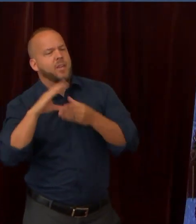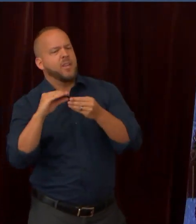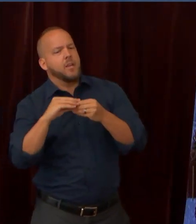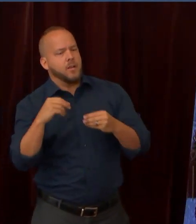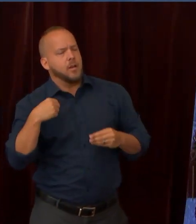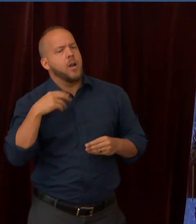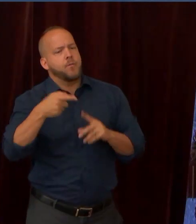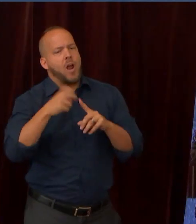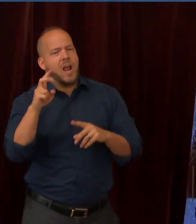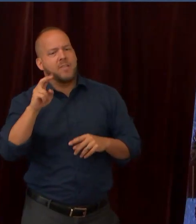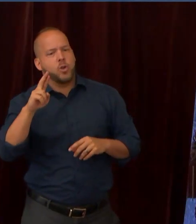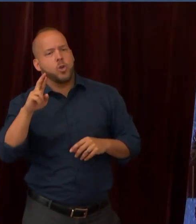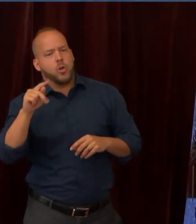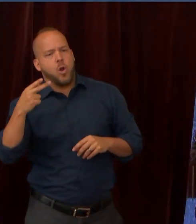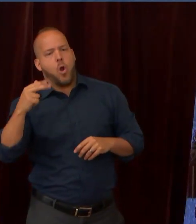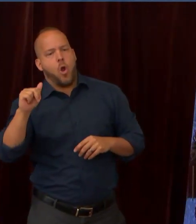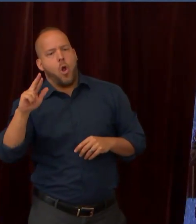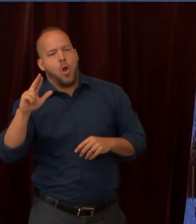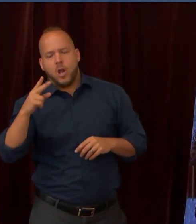Jerry, are you there?